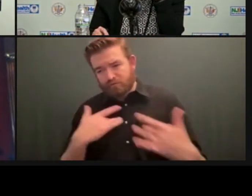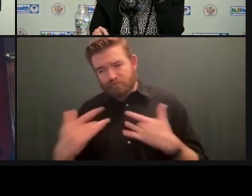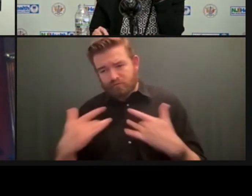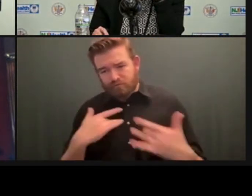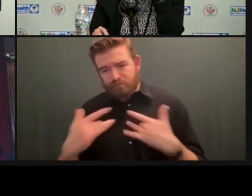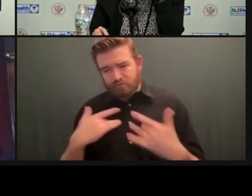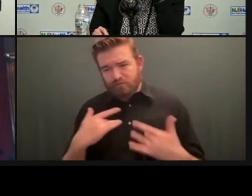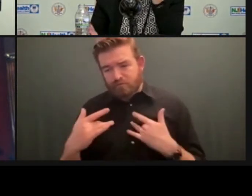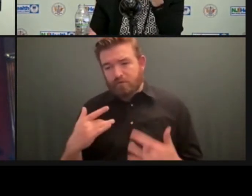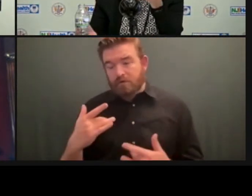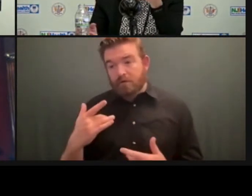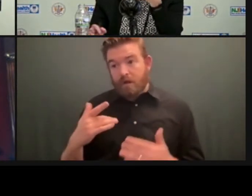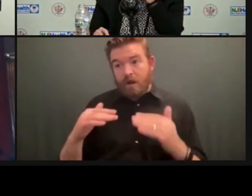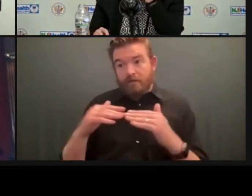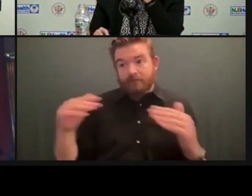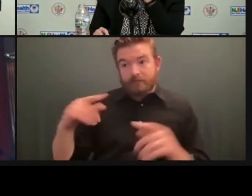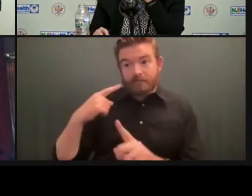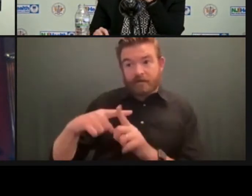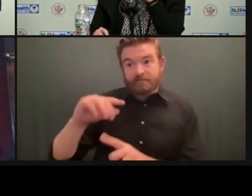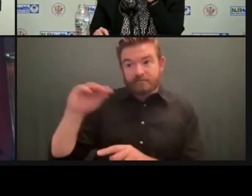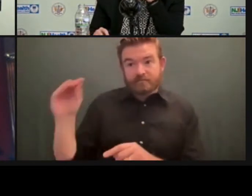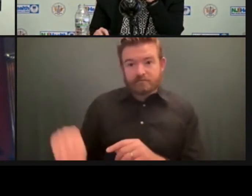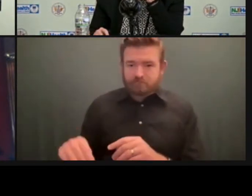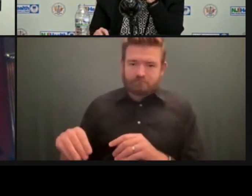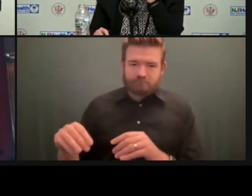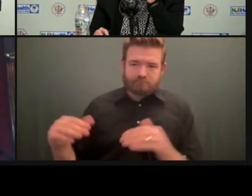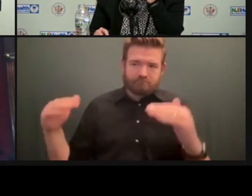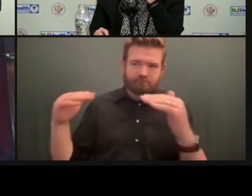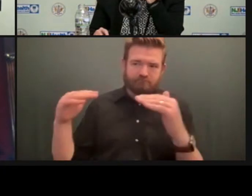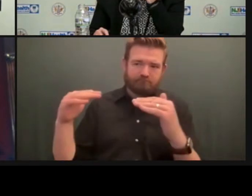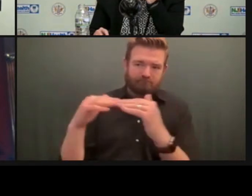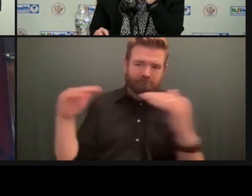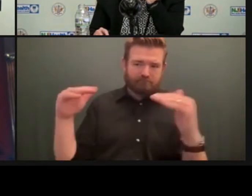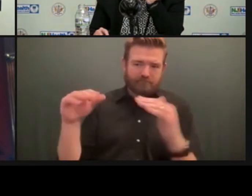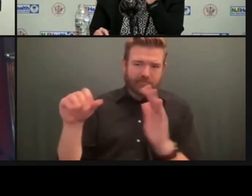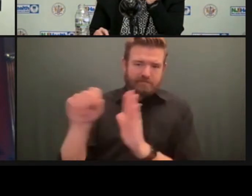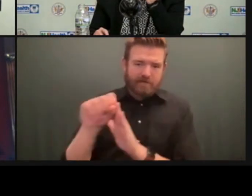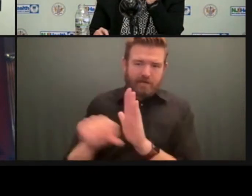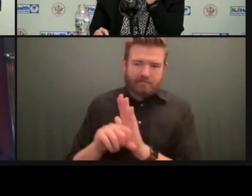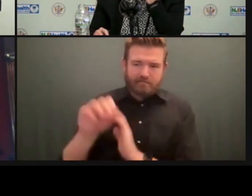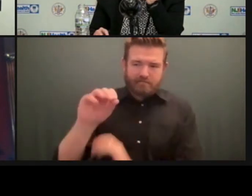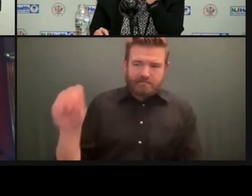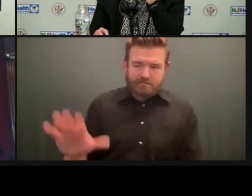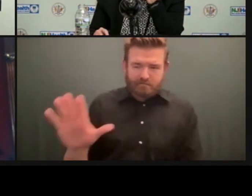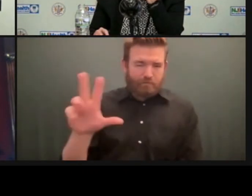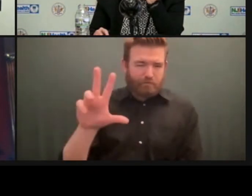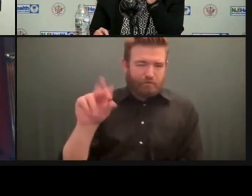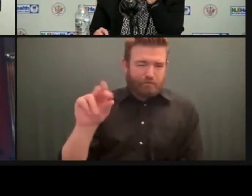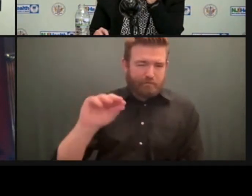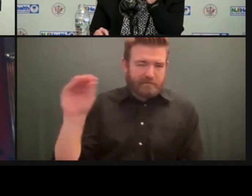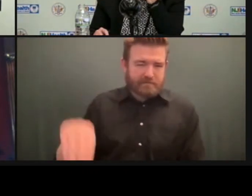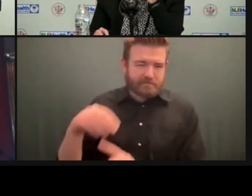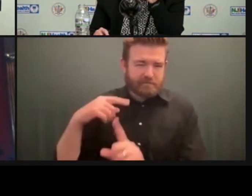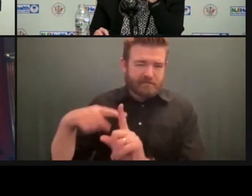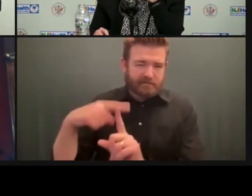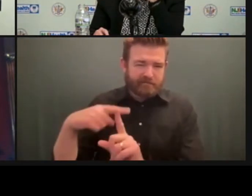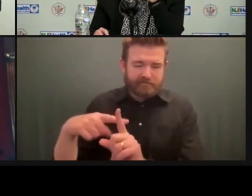the state's level is, which is right now in the low 30%. But I'll let you comment on that. Also, Ed, in terms